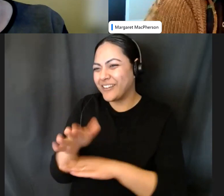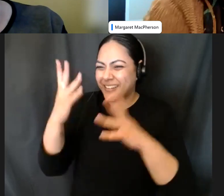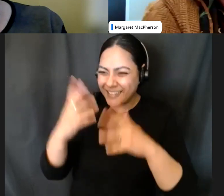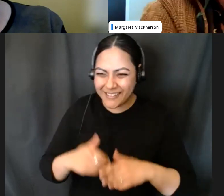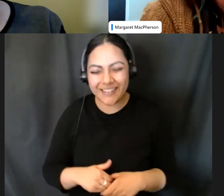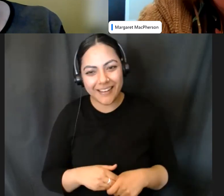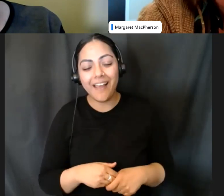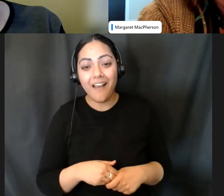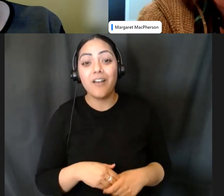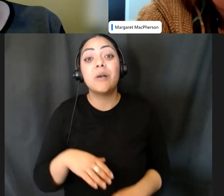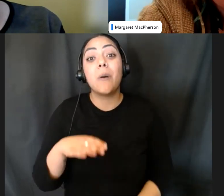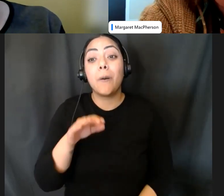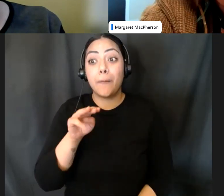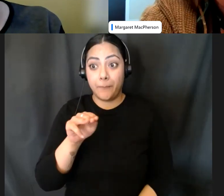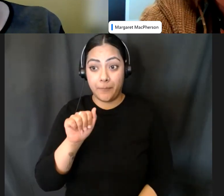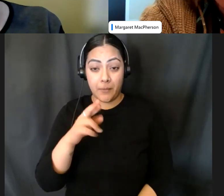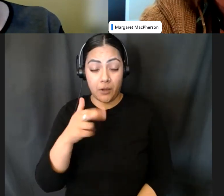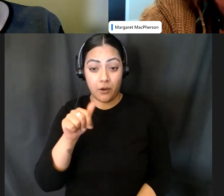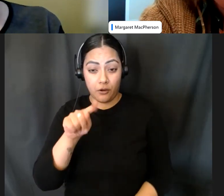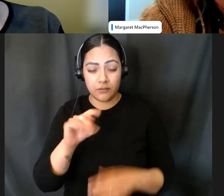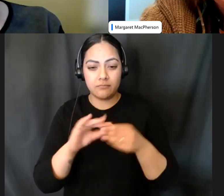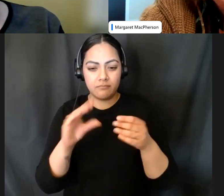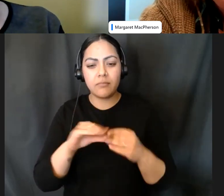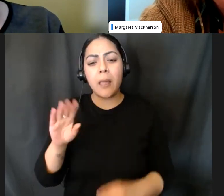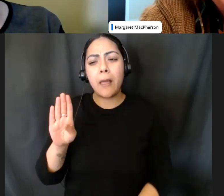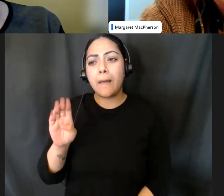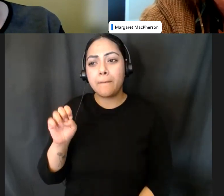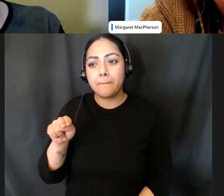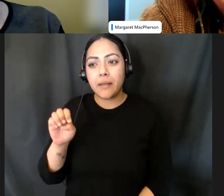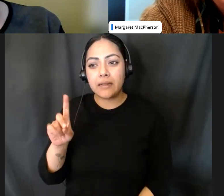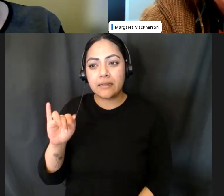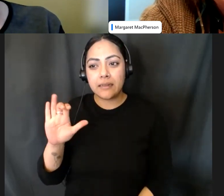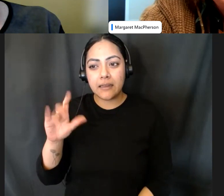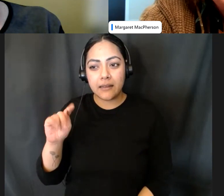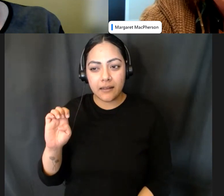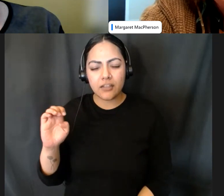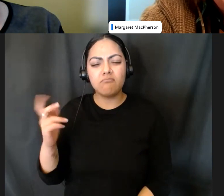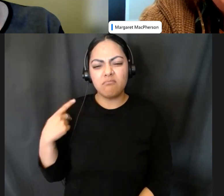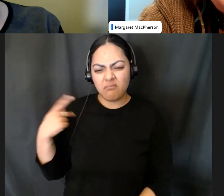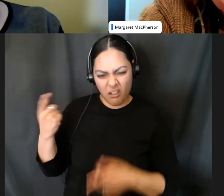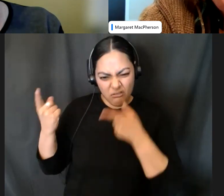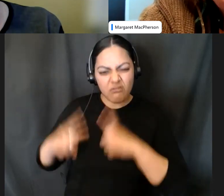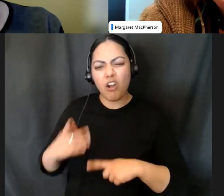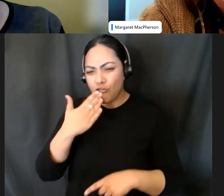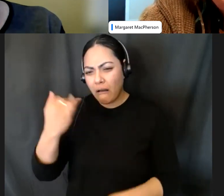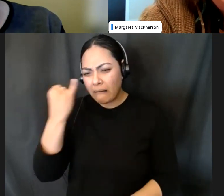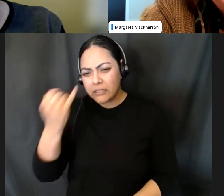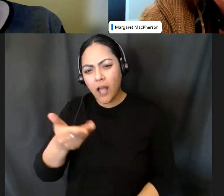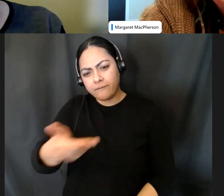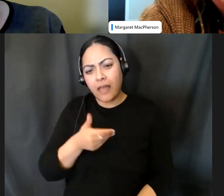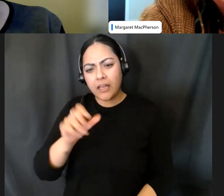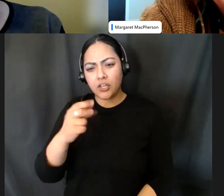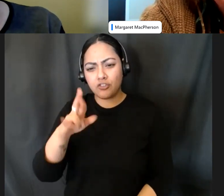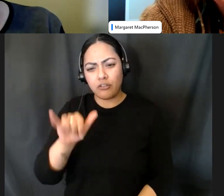So Benedict and I thought it would be a great idea, Sherry, for you to come and just talk with us about your experience. How long were you